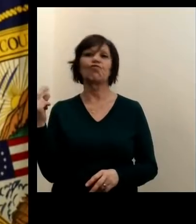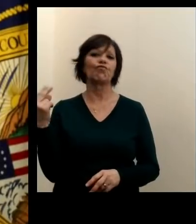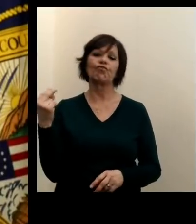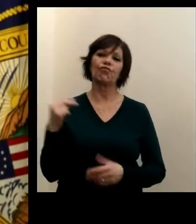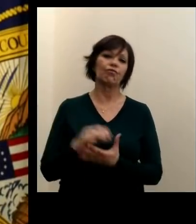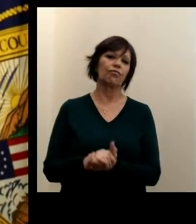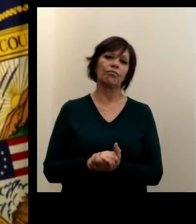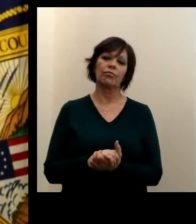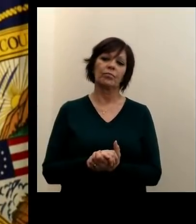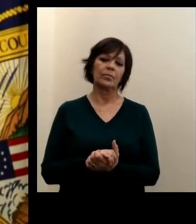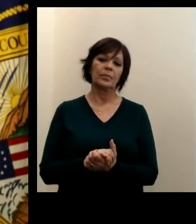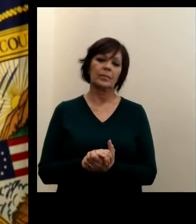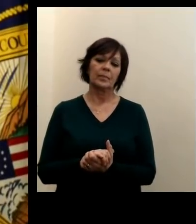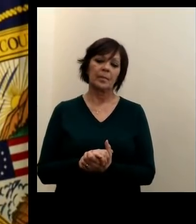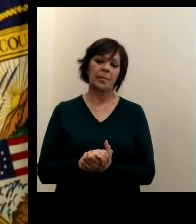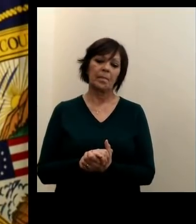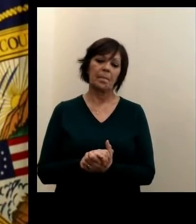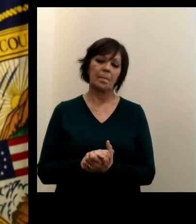negative.